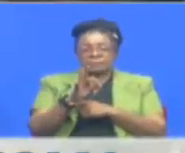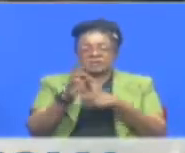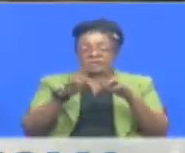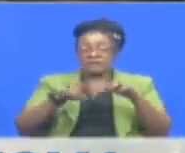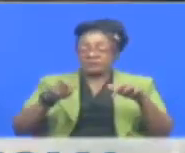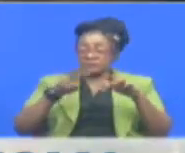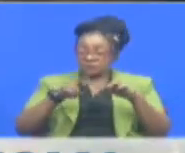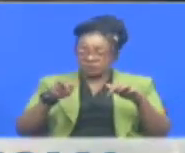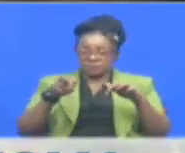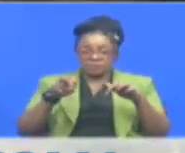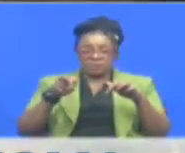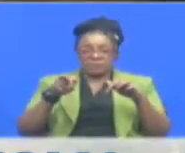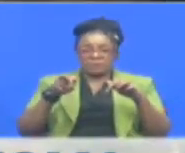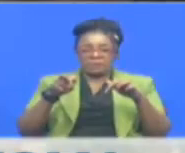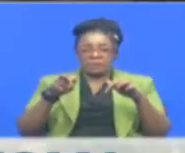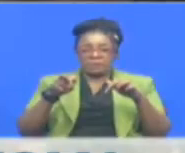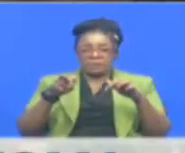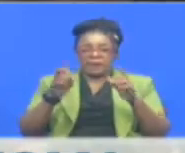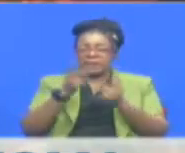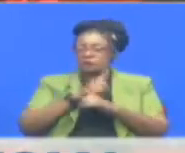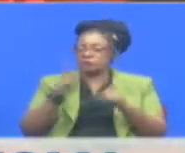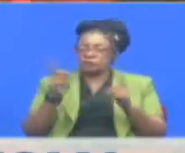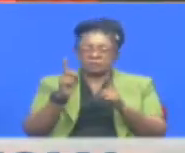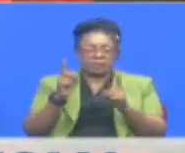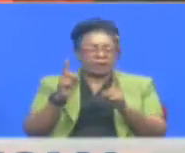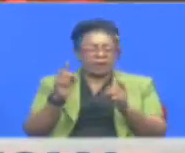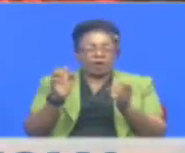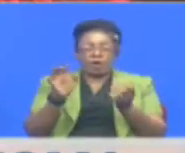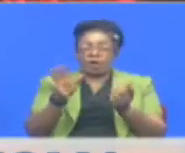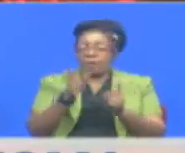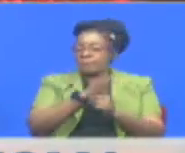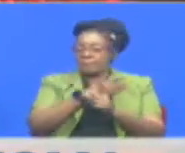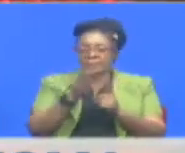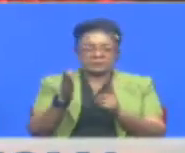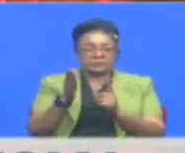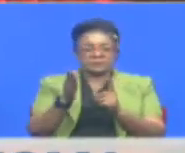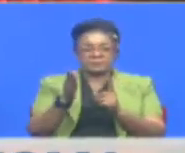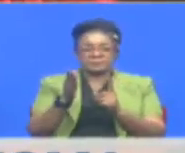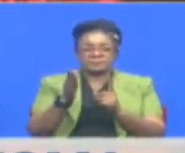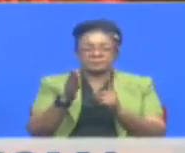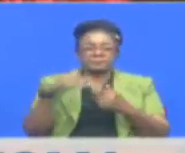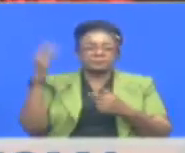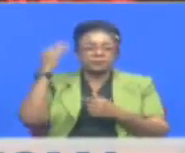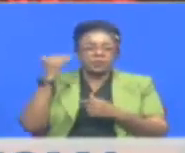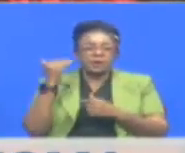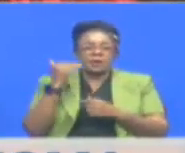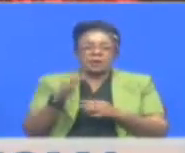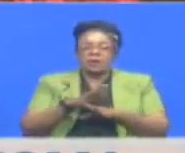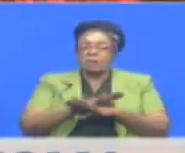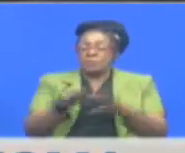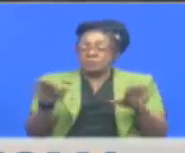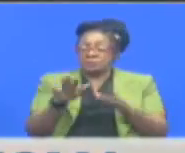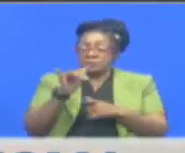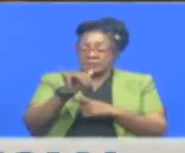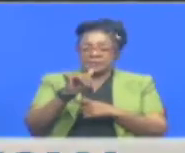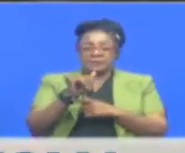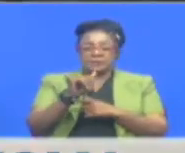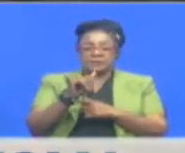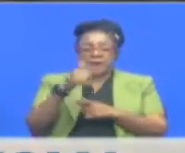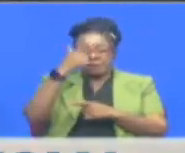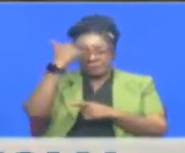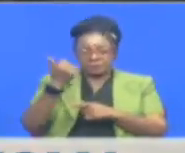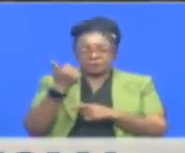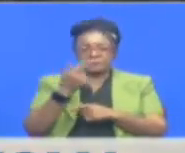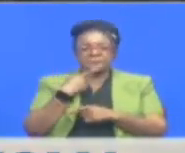investigations are not compromised at all. Hata hivyo, wakili wa washukiwa walipinga pendekezo hilo kwani